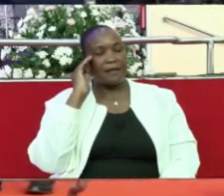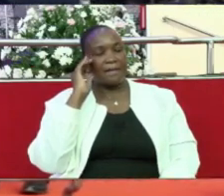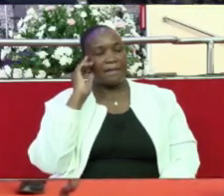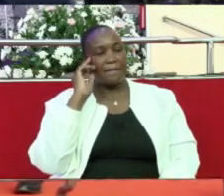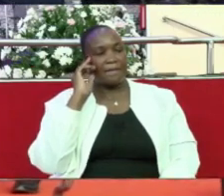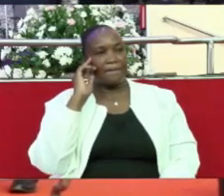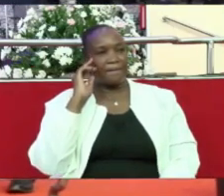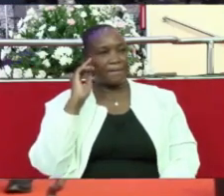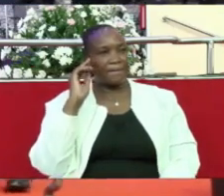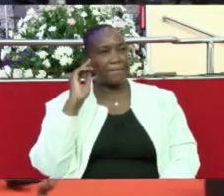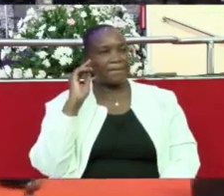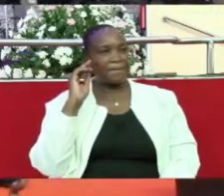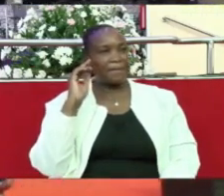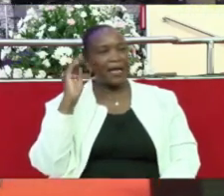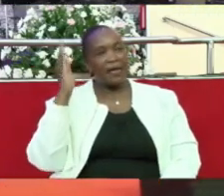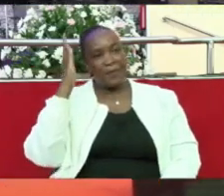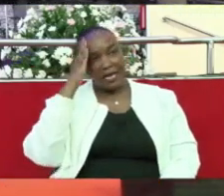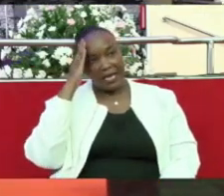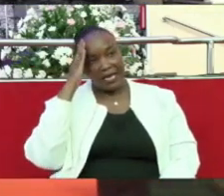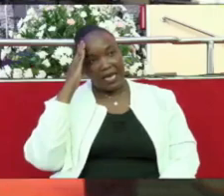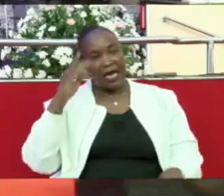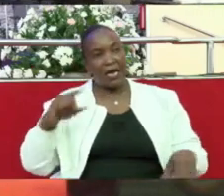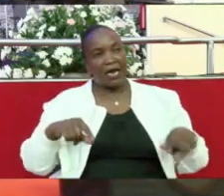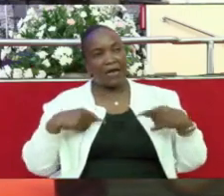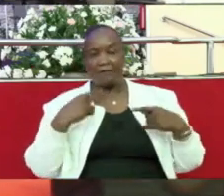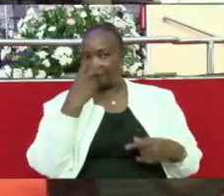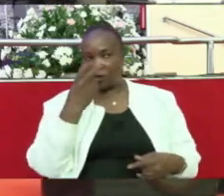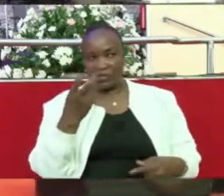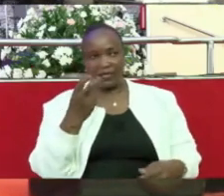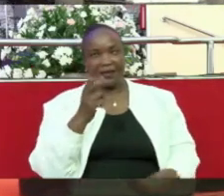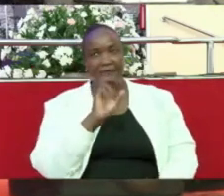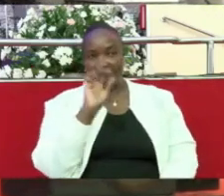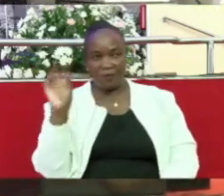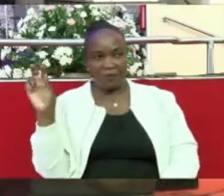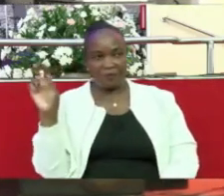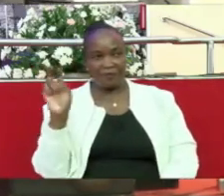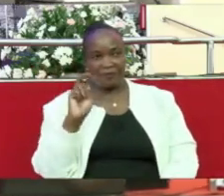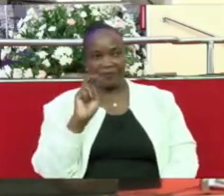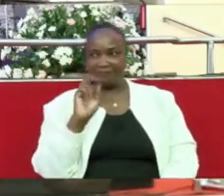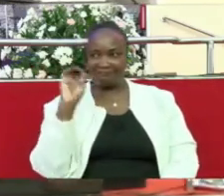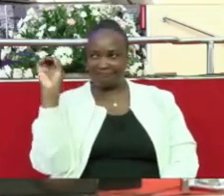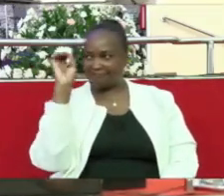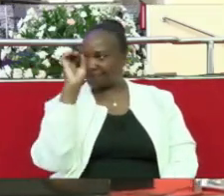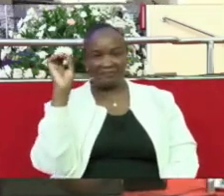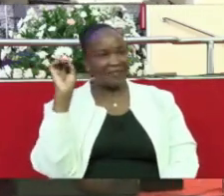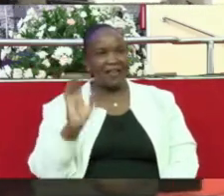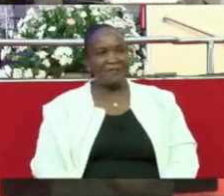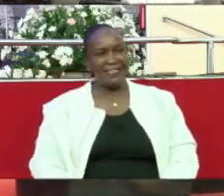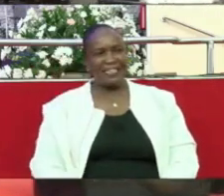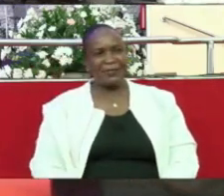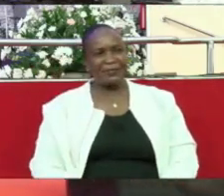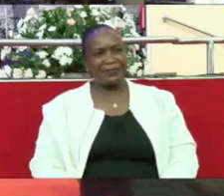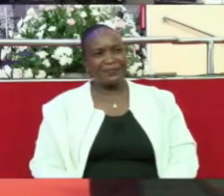way that she speaks to her situation. Anakuja anajinenea hali yake. And she prays and tells God. Na anamwambia Mungu,